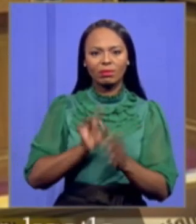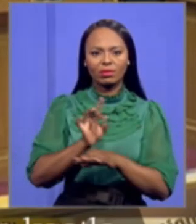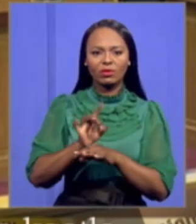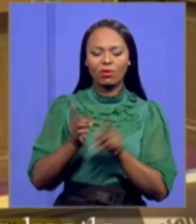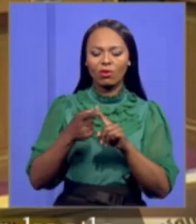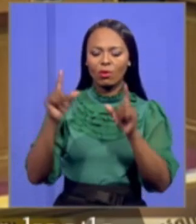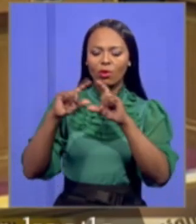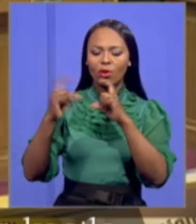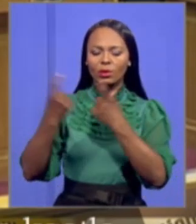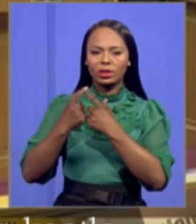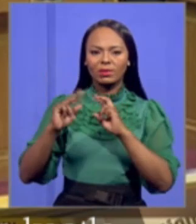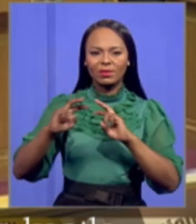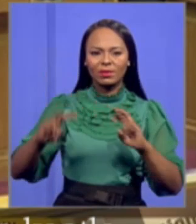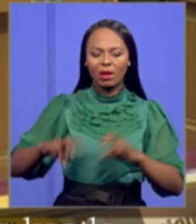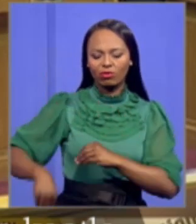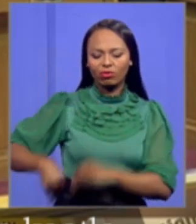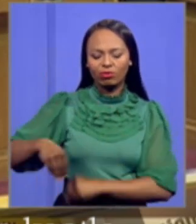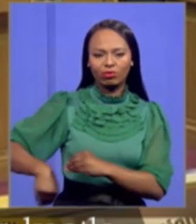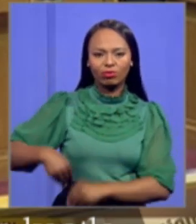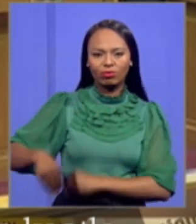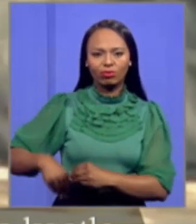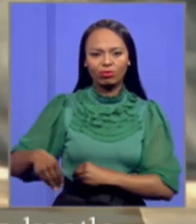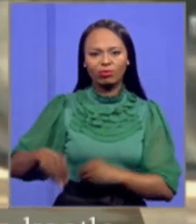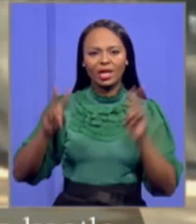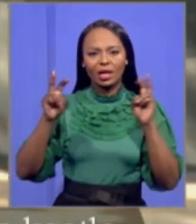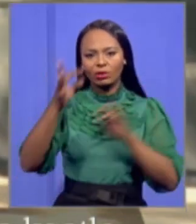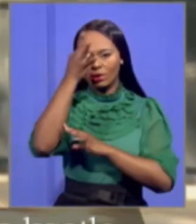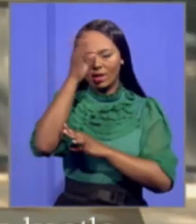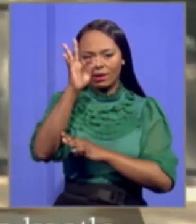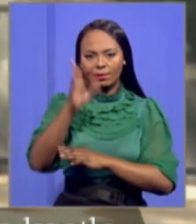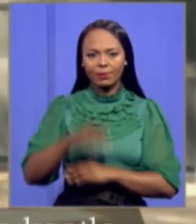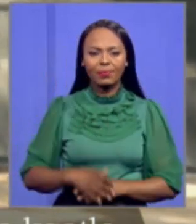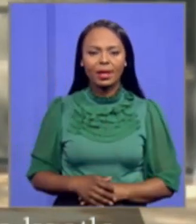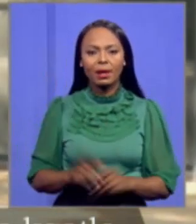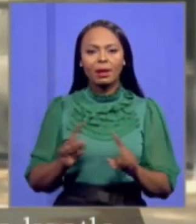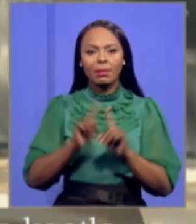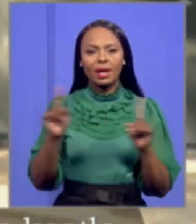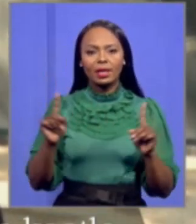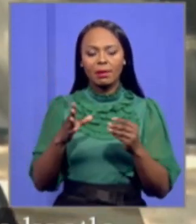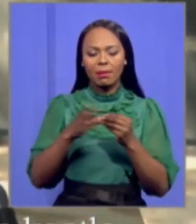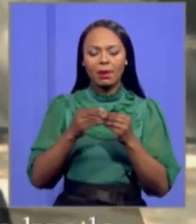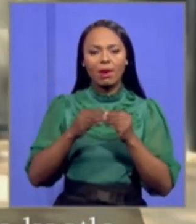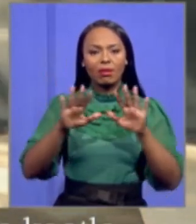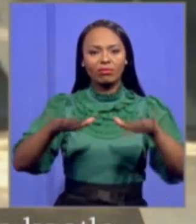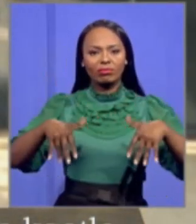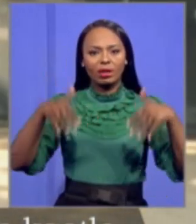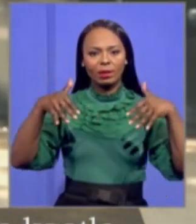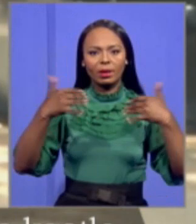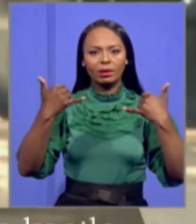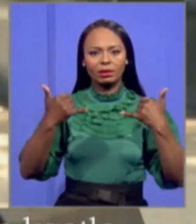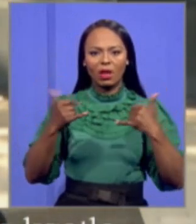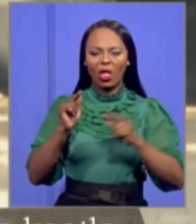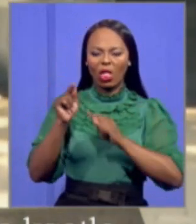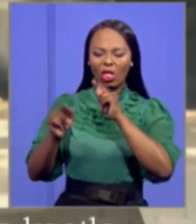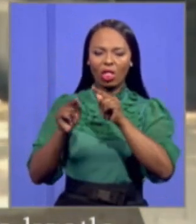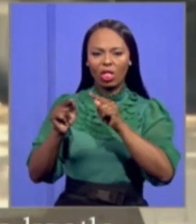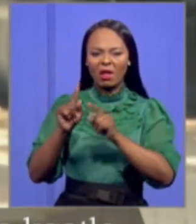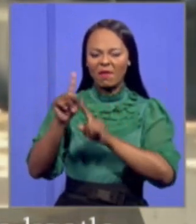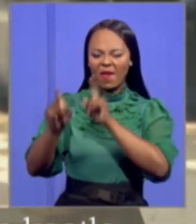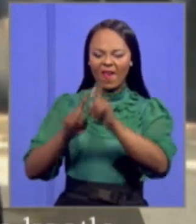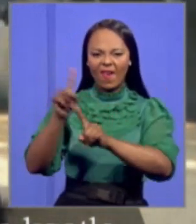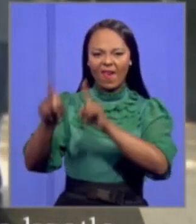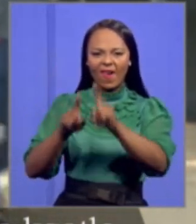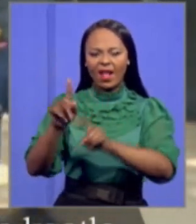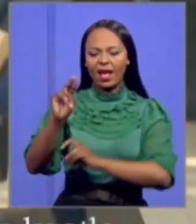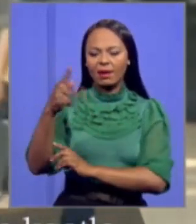ya diphuputso tsa bolotsana diqetong tsa mmuso. Empa ditho tsa parlamente di ile tsa hadika NPA ka dipotso ka